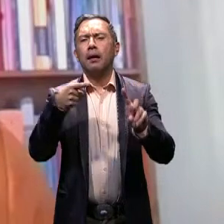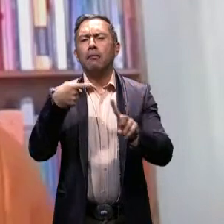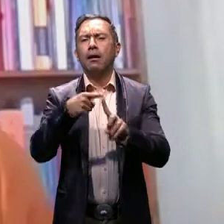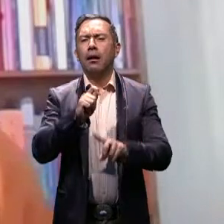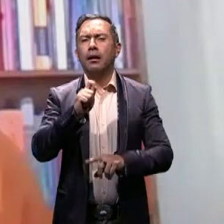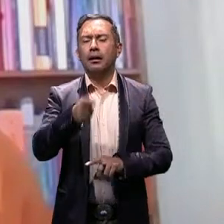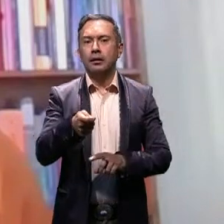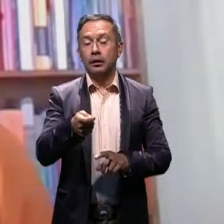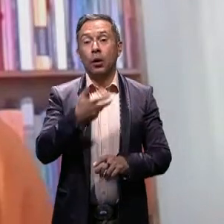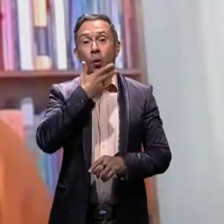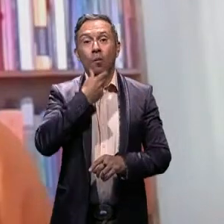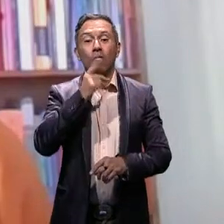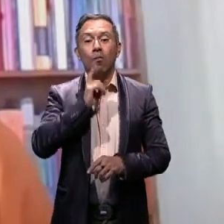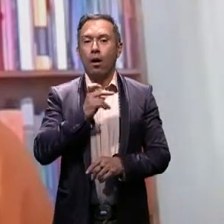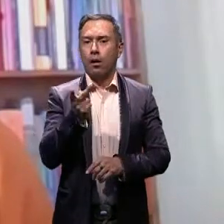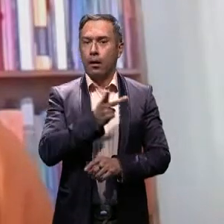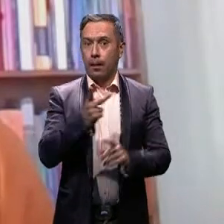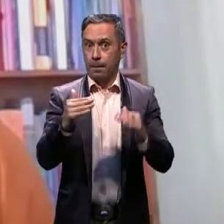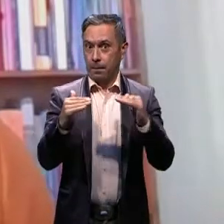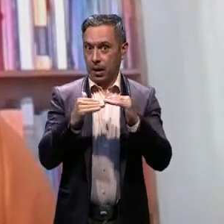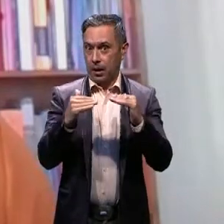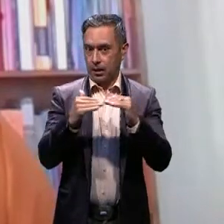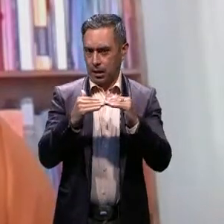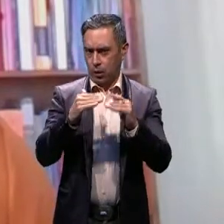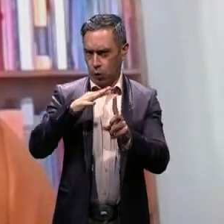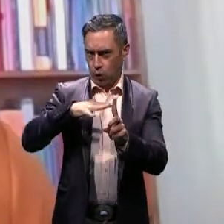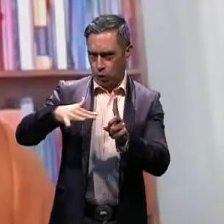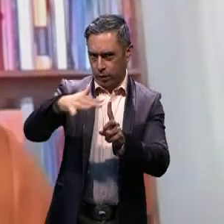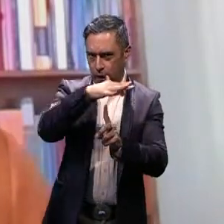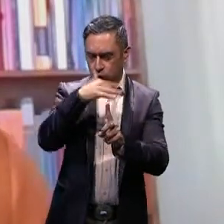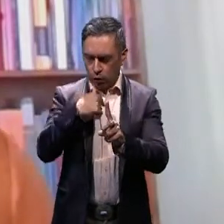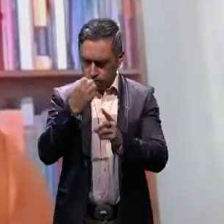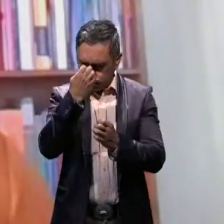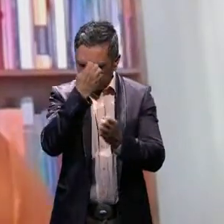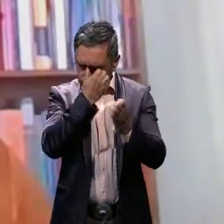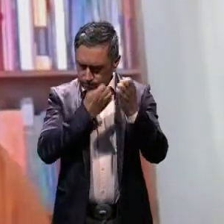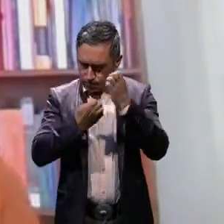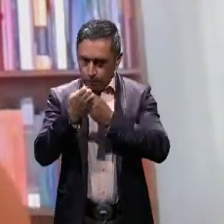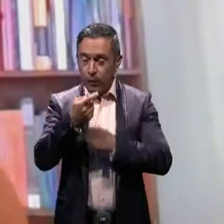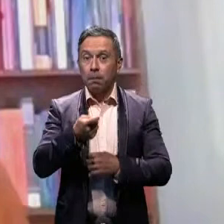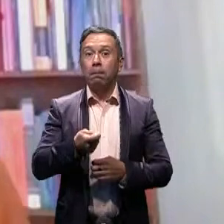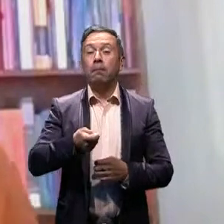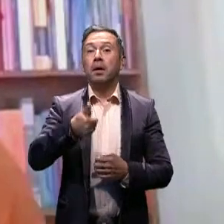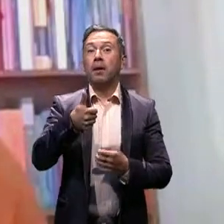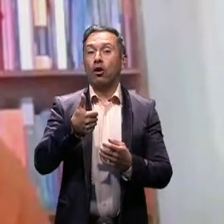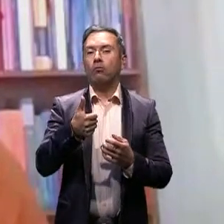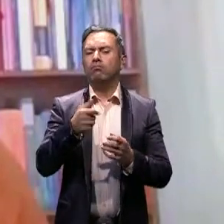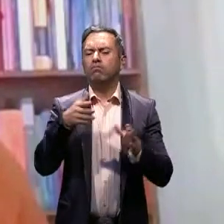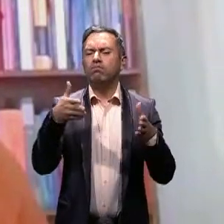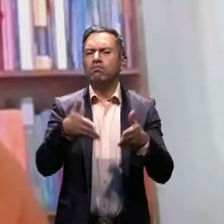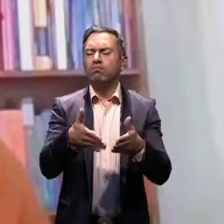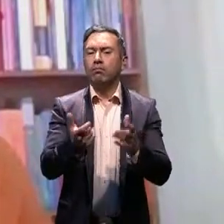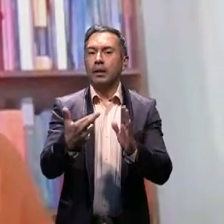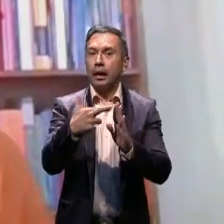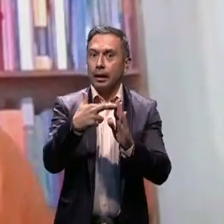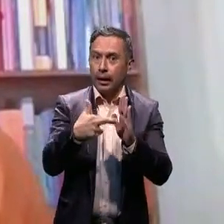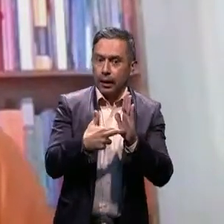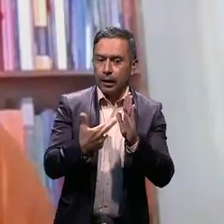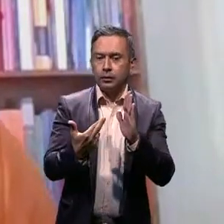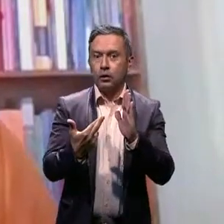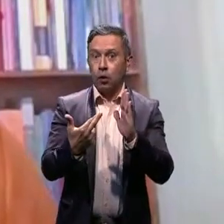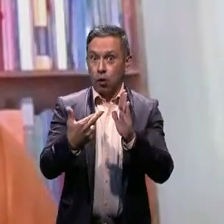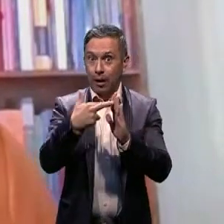in the context of parity. The first action has to do with rules and reforms. They